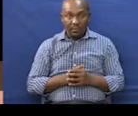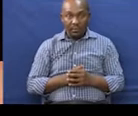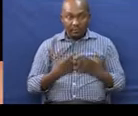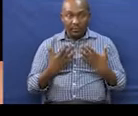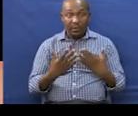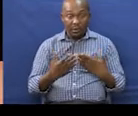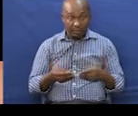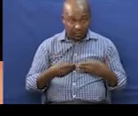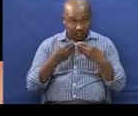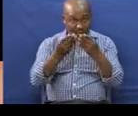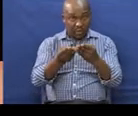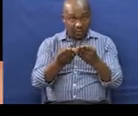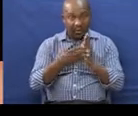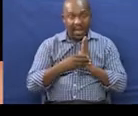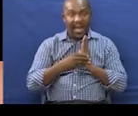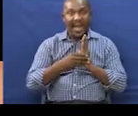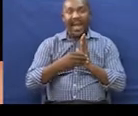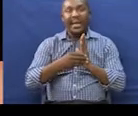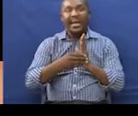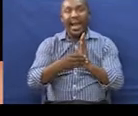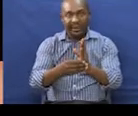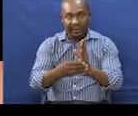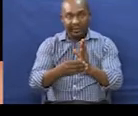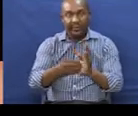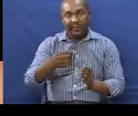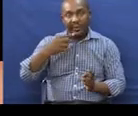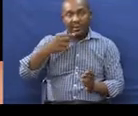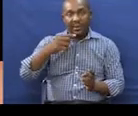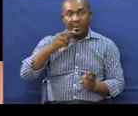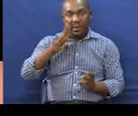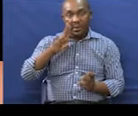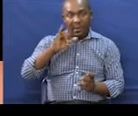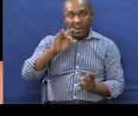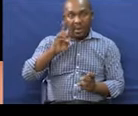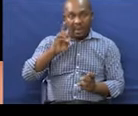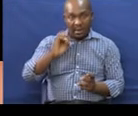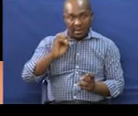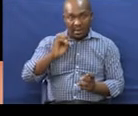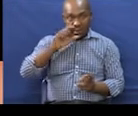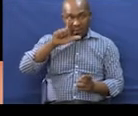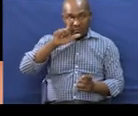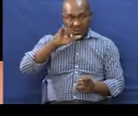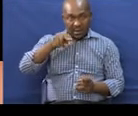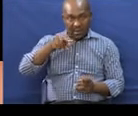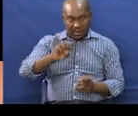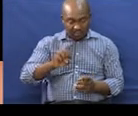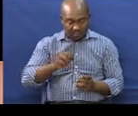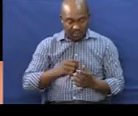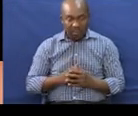Some guidelines to be followed during report writing. There are several